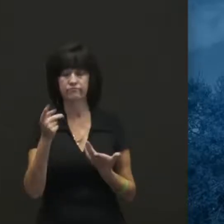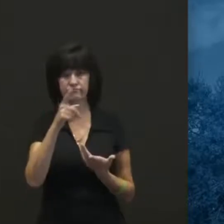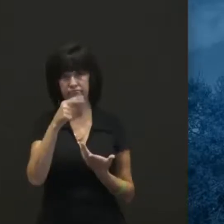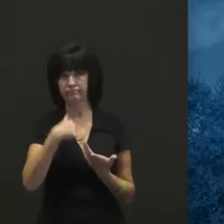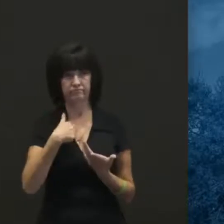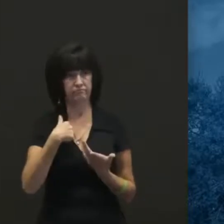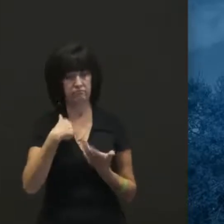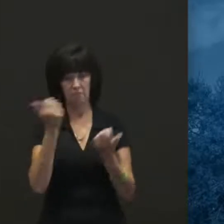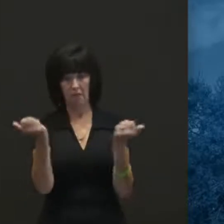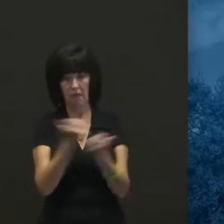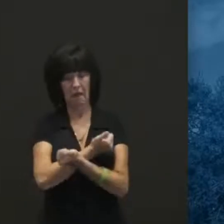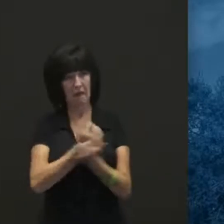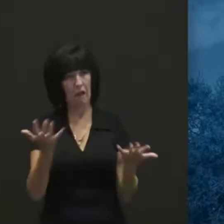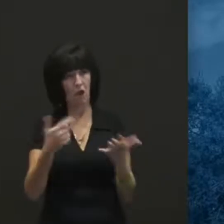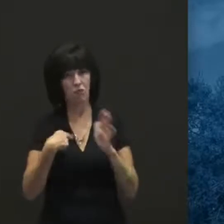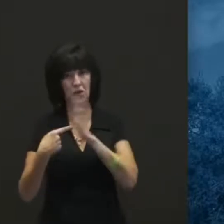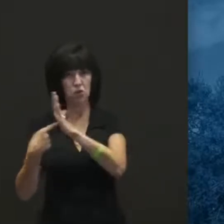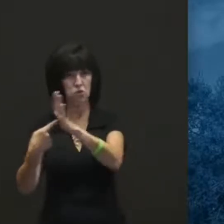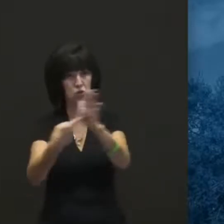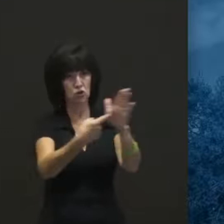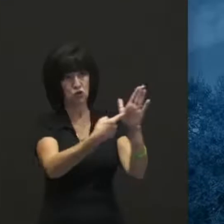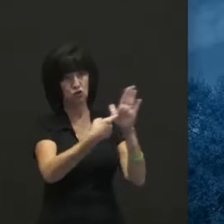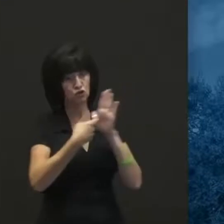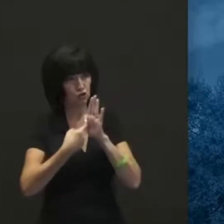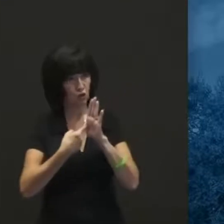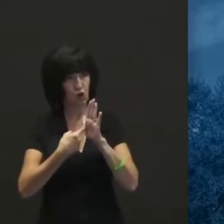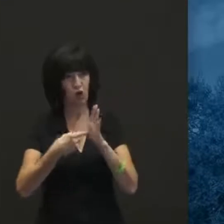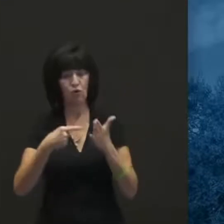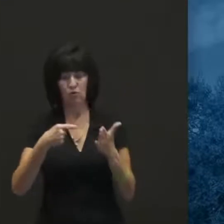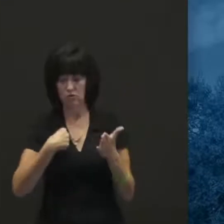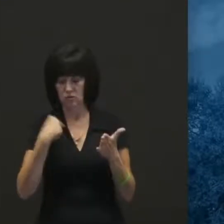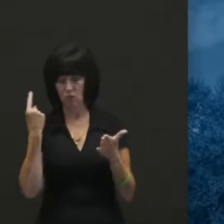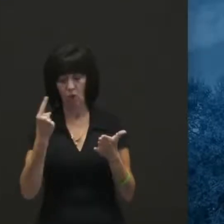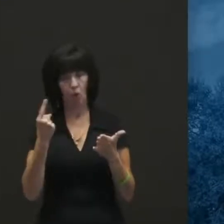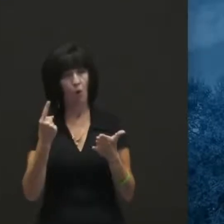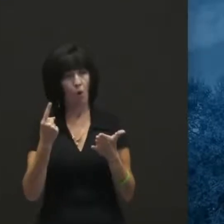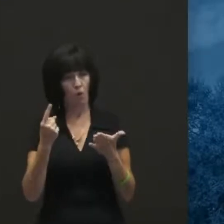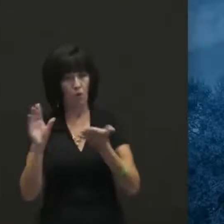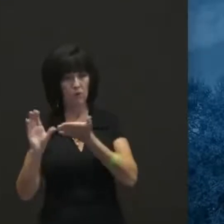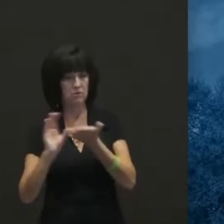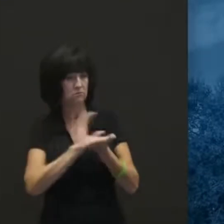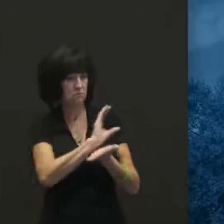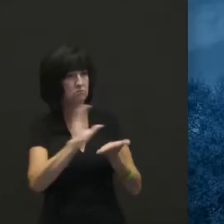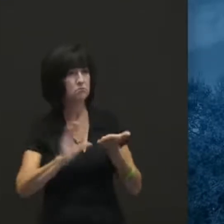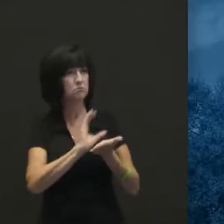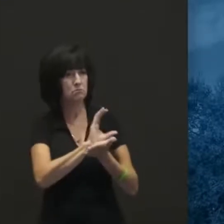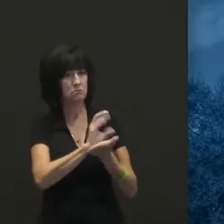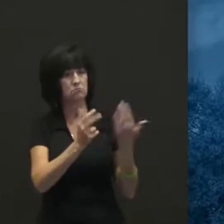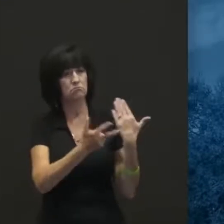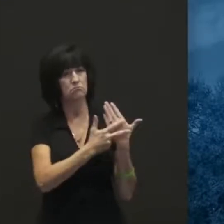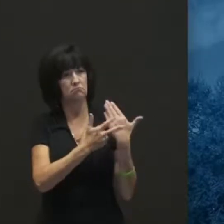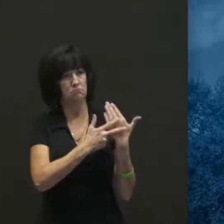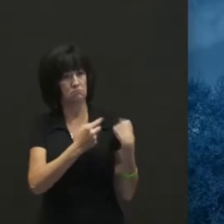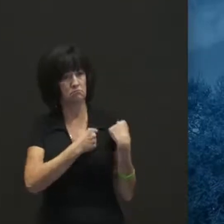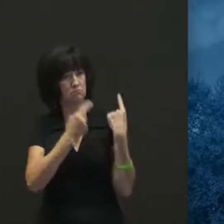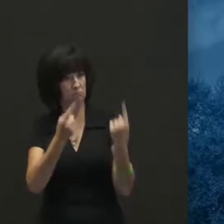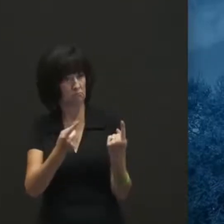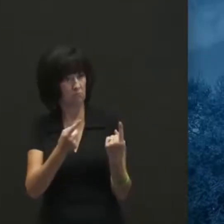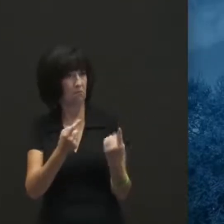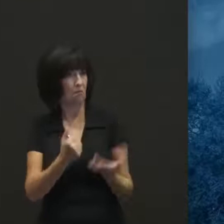limiting operating budget growth and setting aside an additional reserve fund, which has served us really well during this